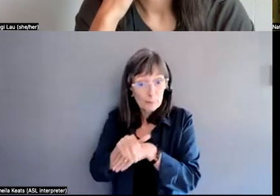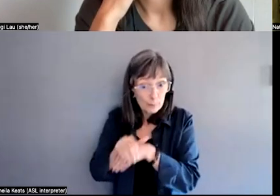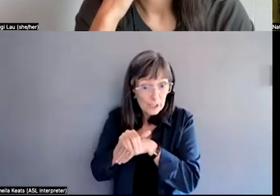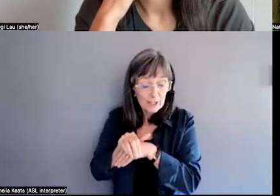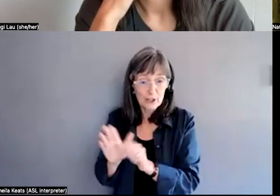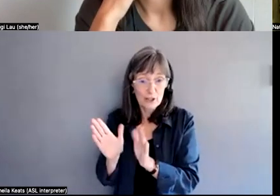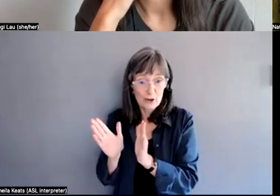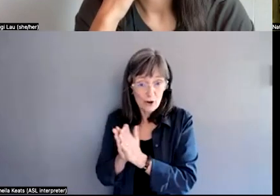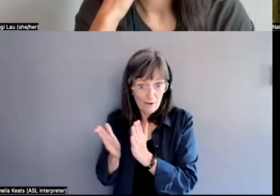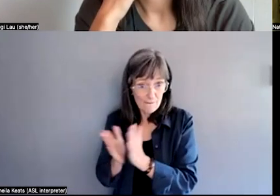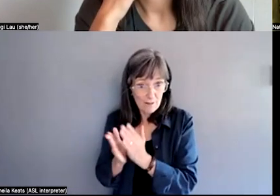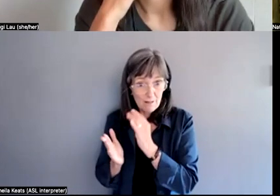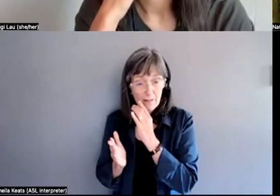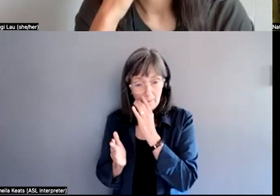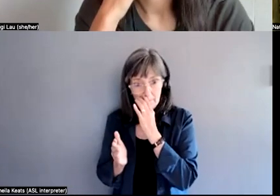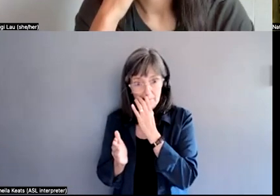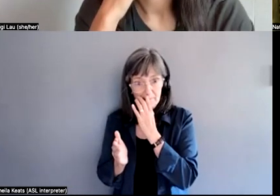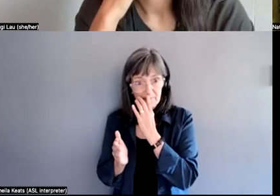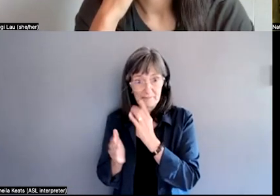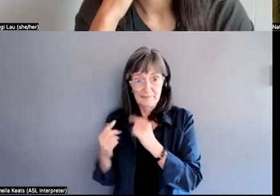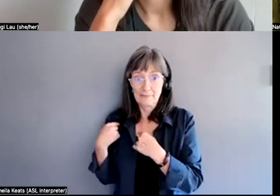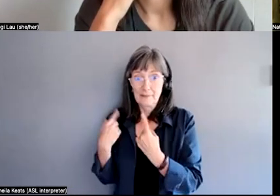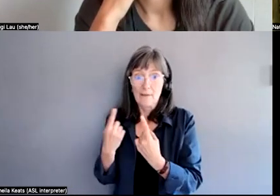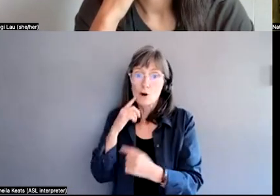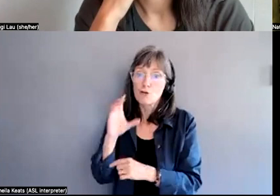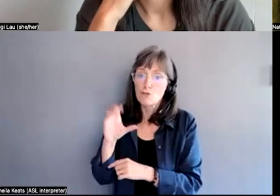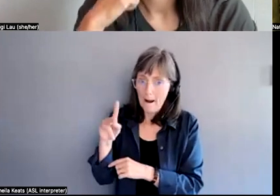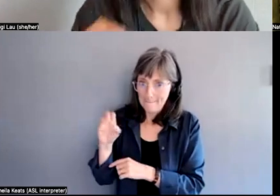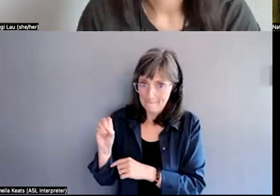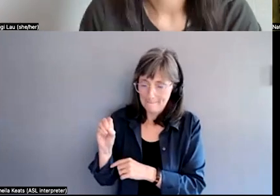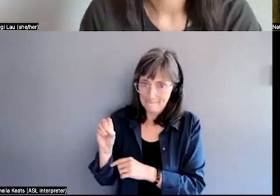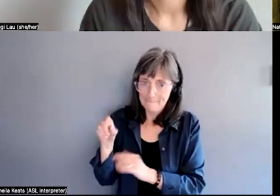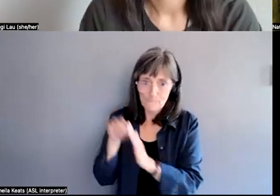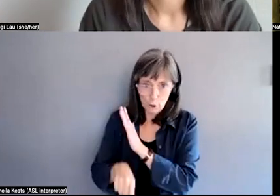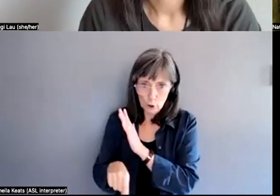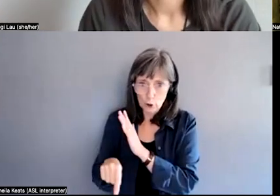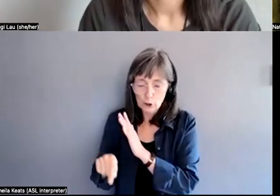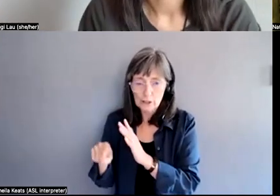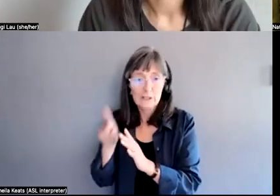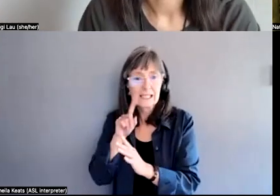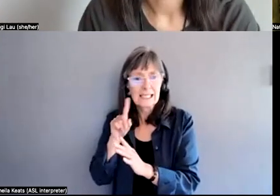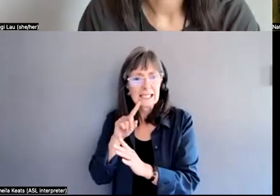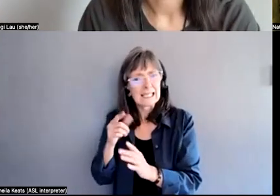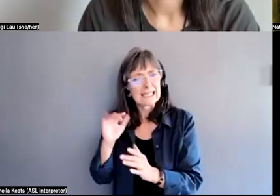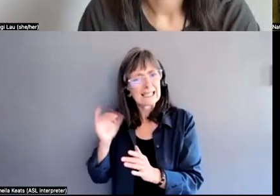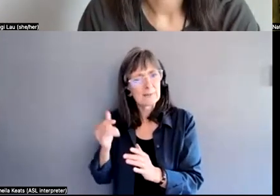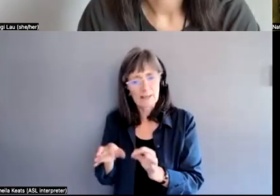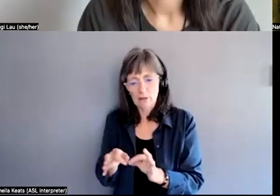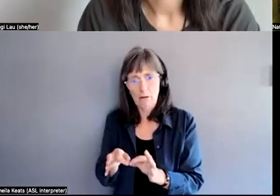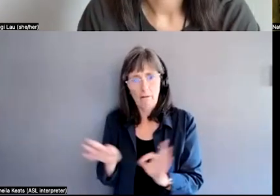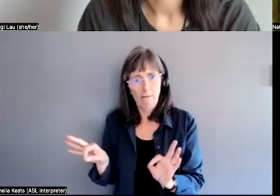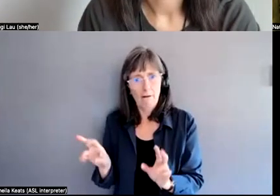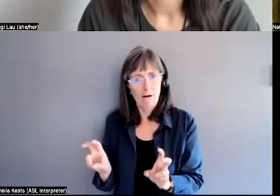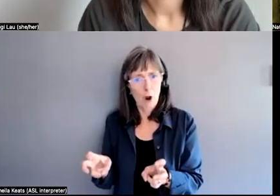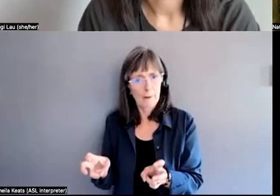novel in thriller, in crime fiction, seems to need a tagline now, like